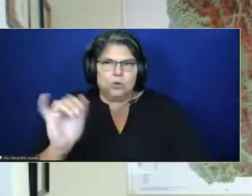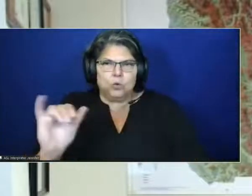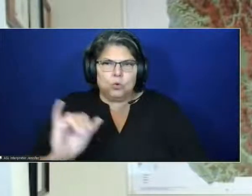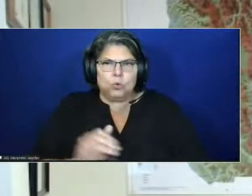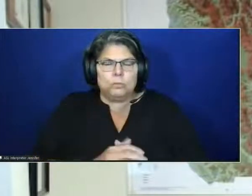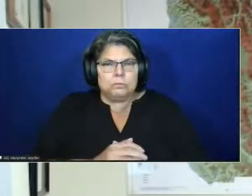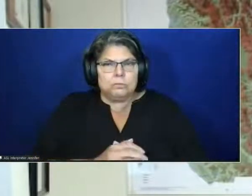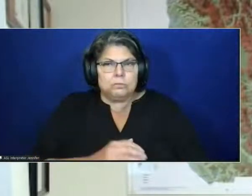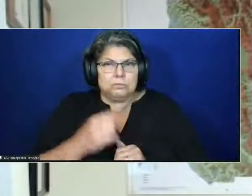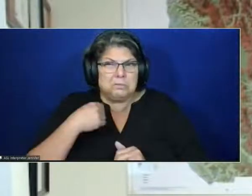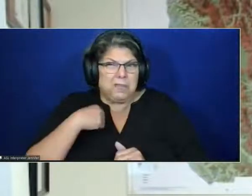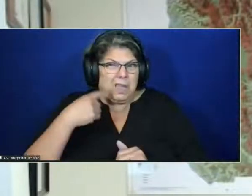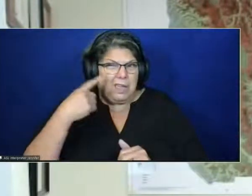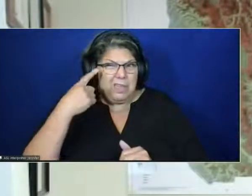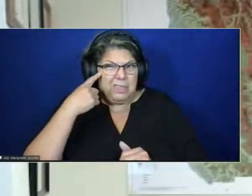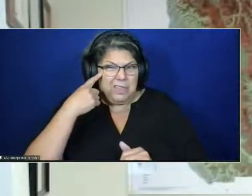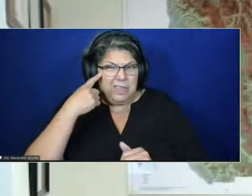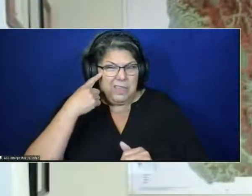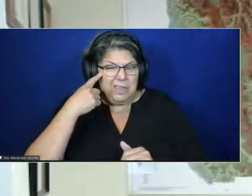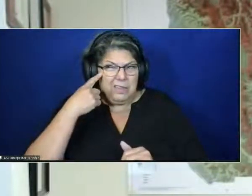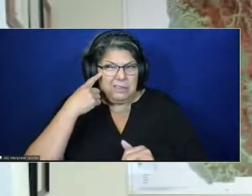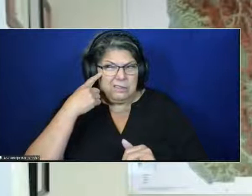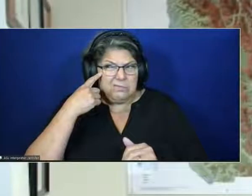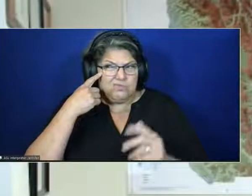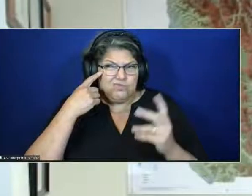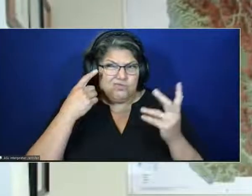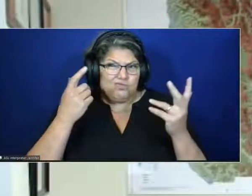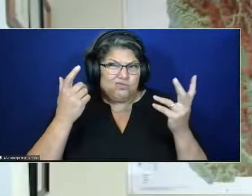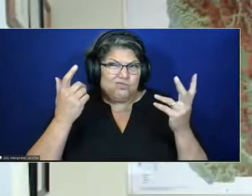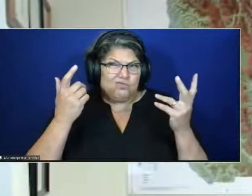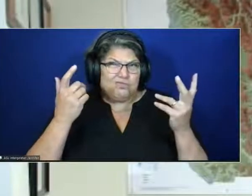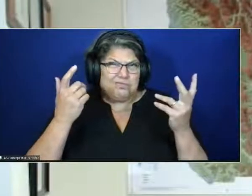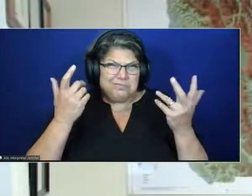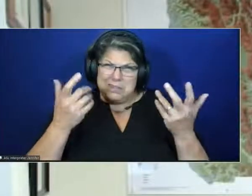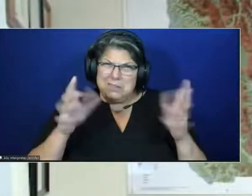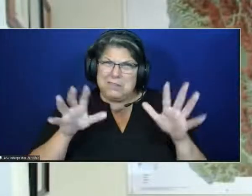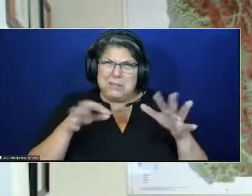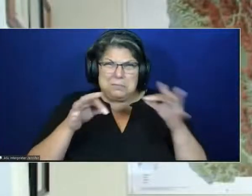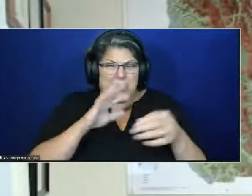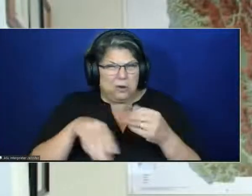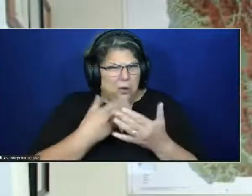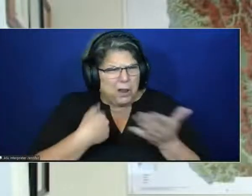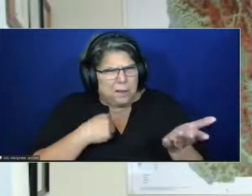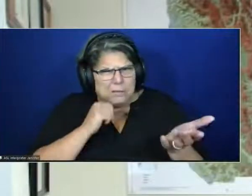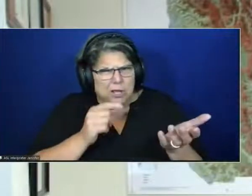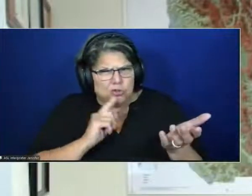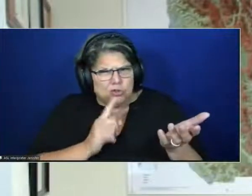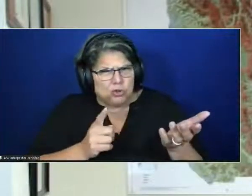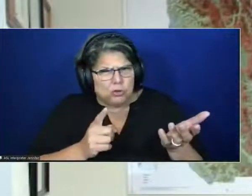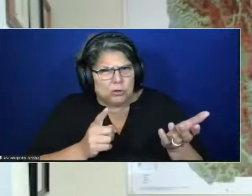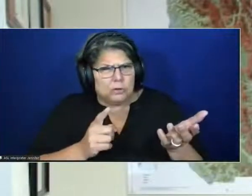think I've covered all of it, but I'm not sure.